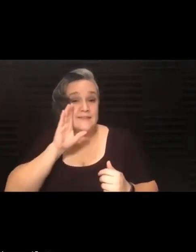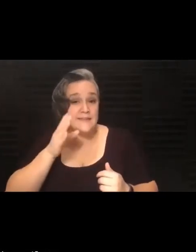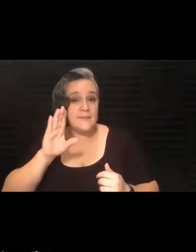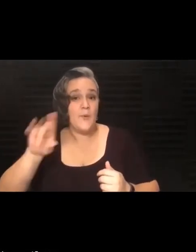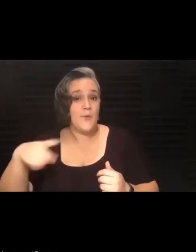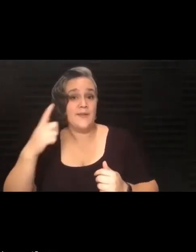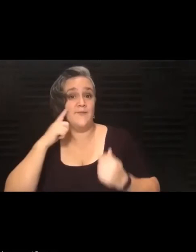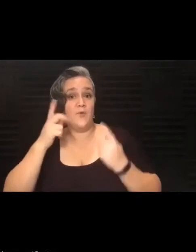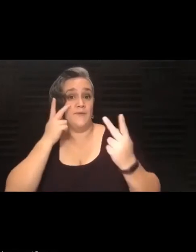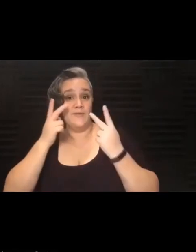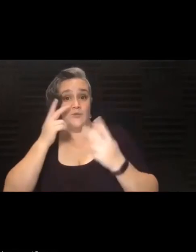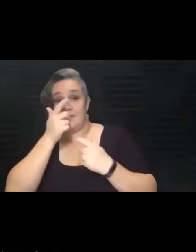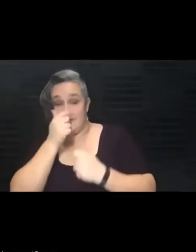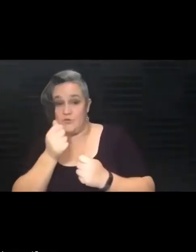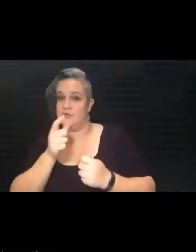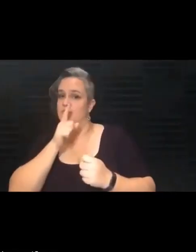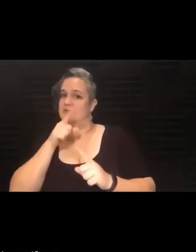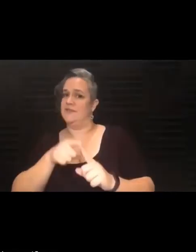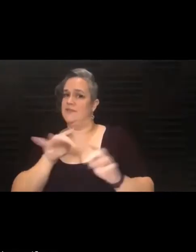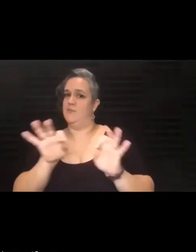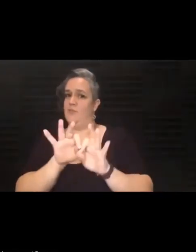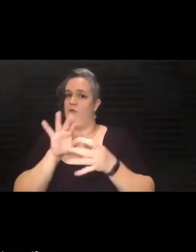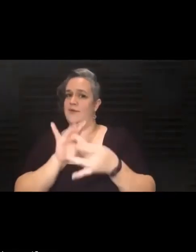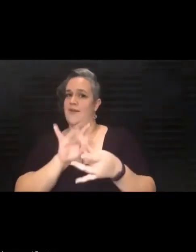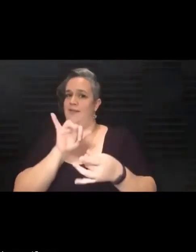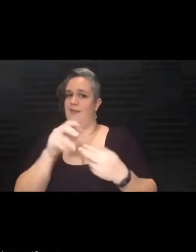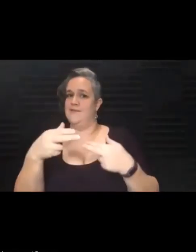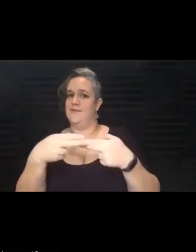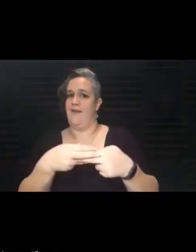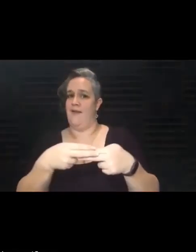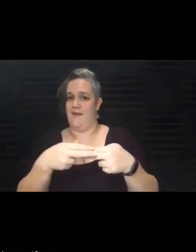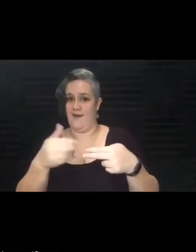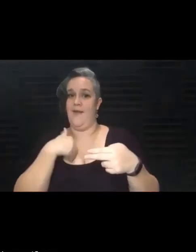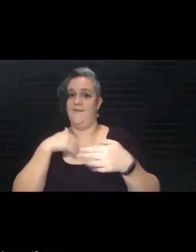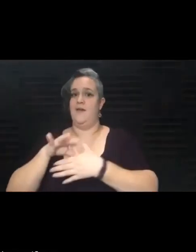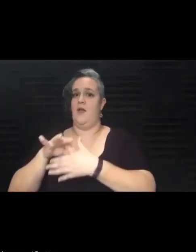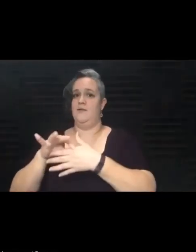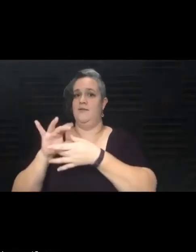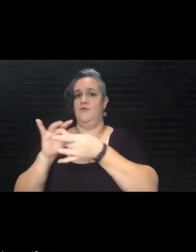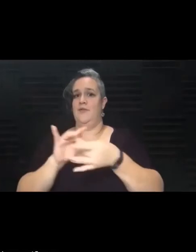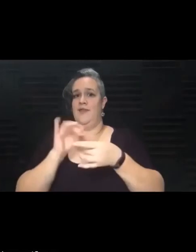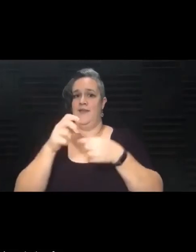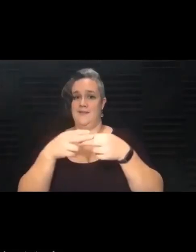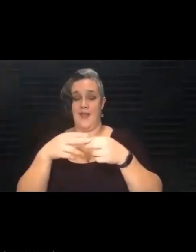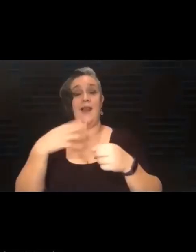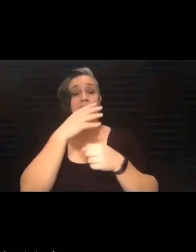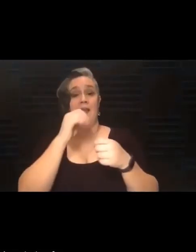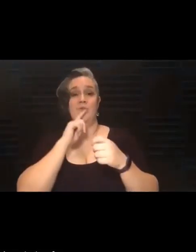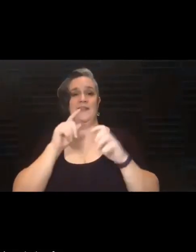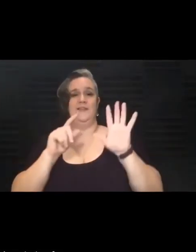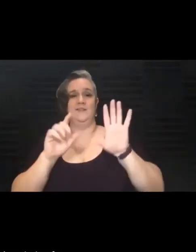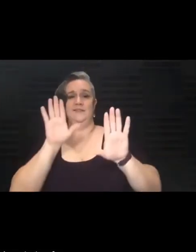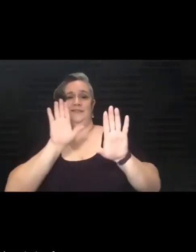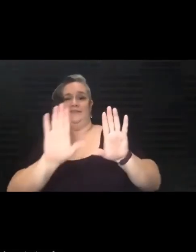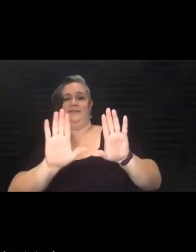for visual interest. Because it's specific to this slide, because it takes up so much of this slide, I